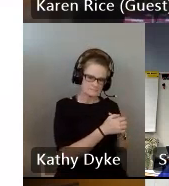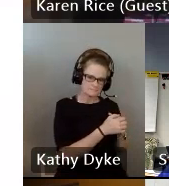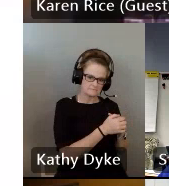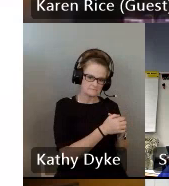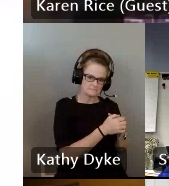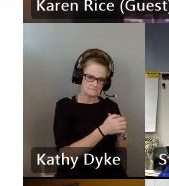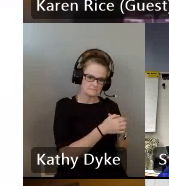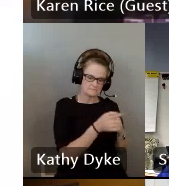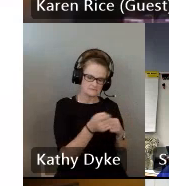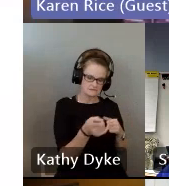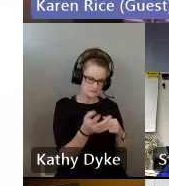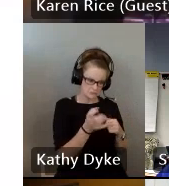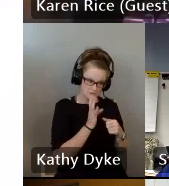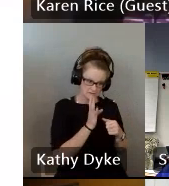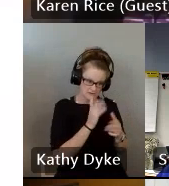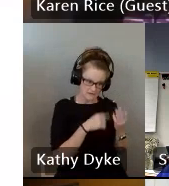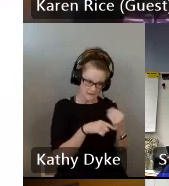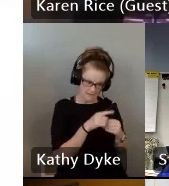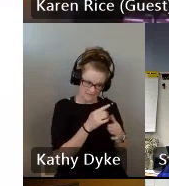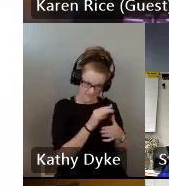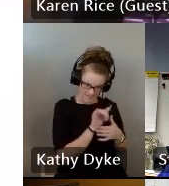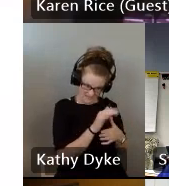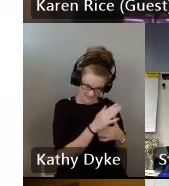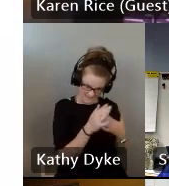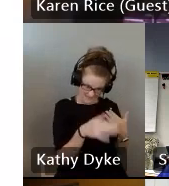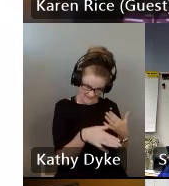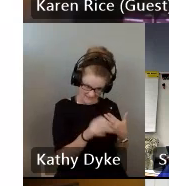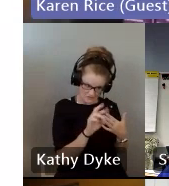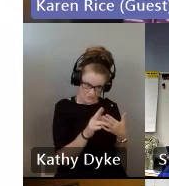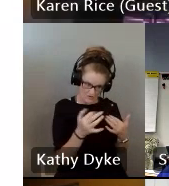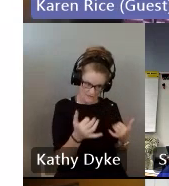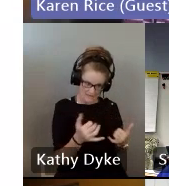Do you want to deal with that question at the end or now?